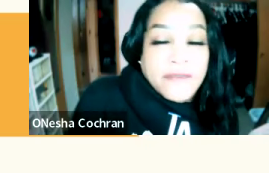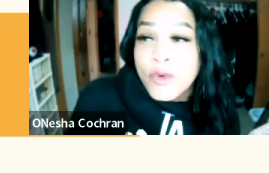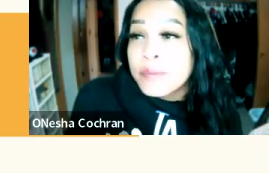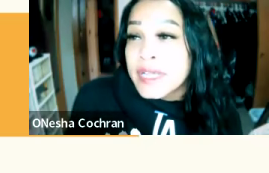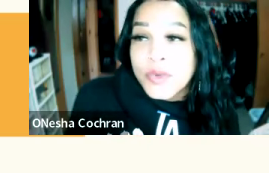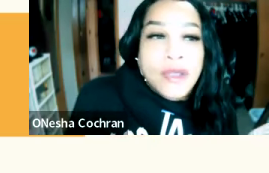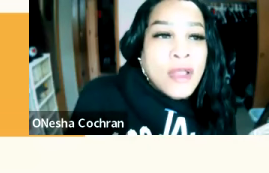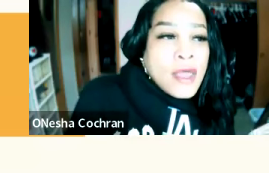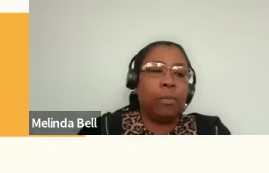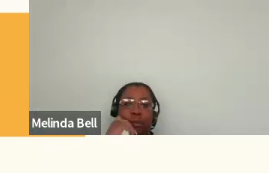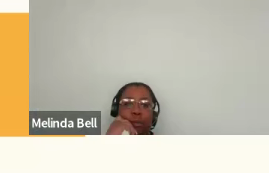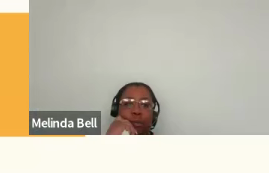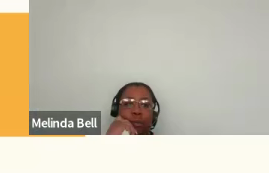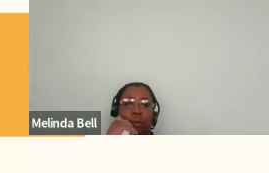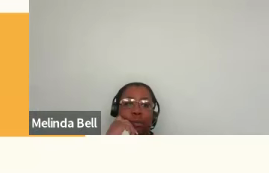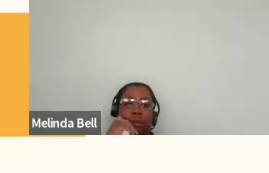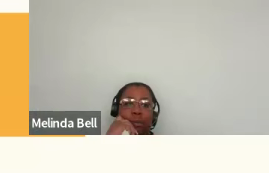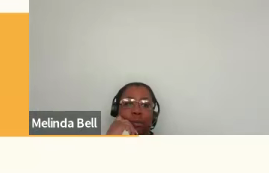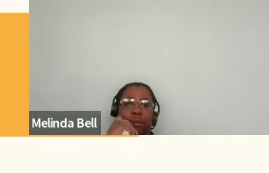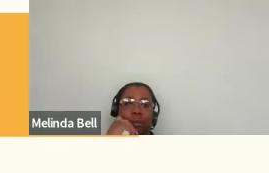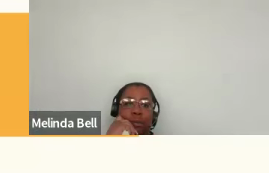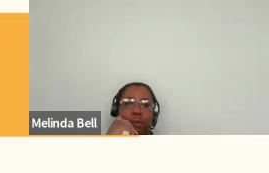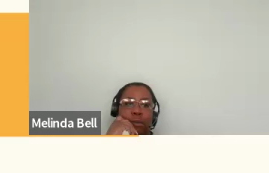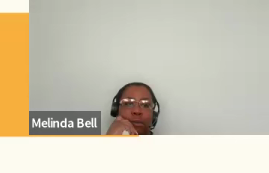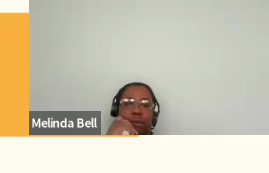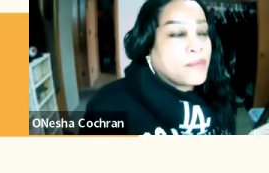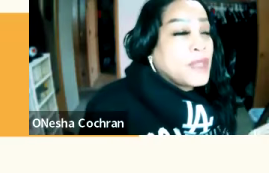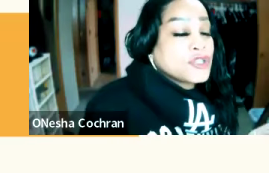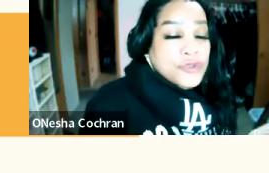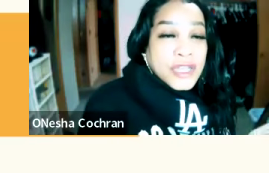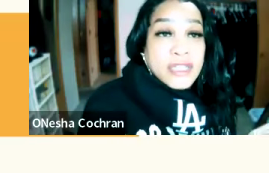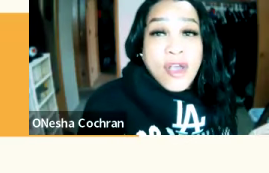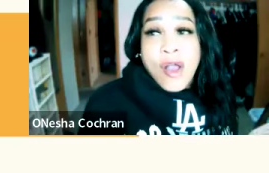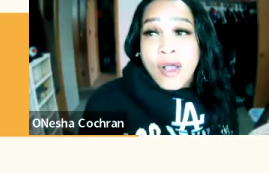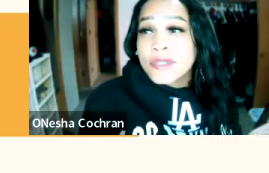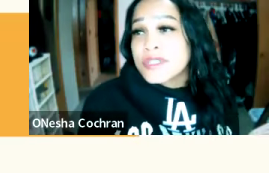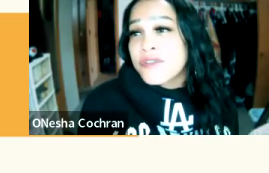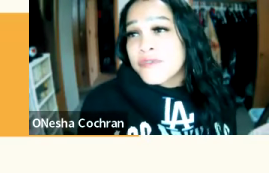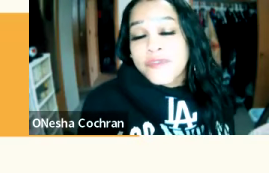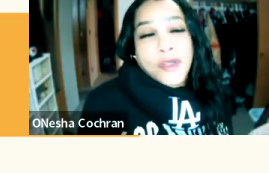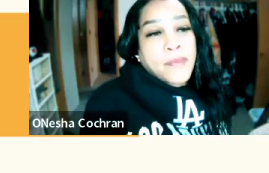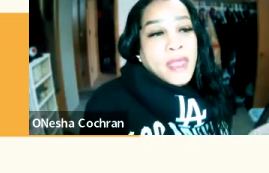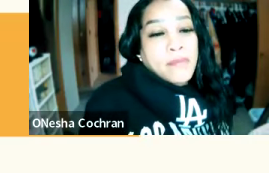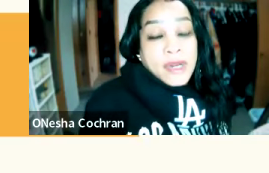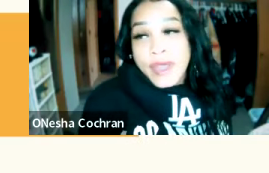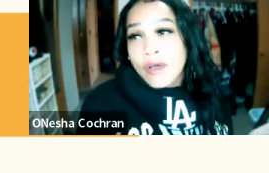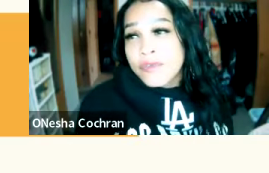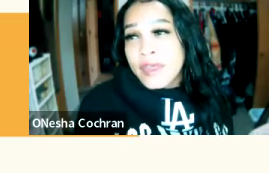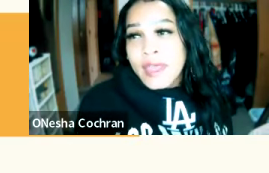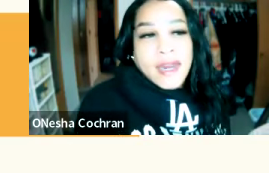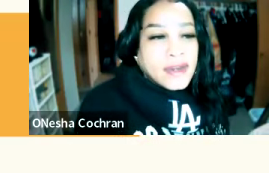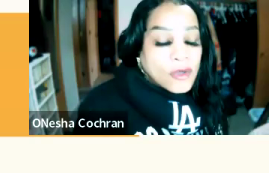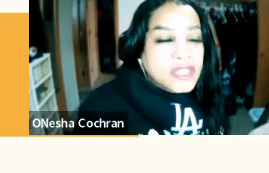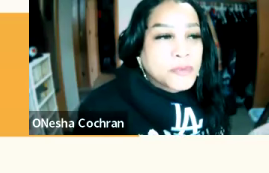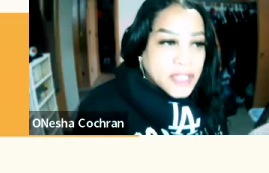is misinformed as well, because a lot of people that they see on the streets are also suffering from mental